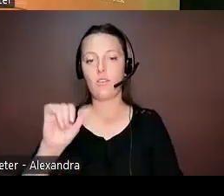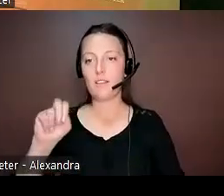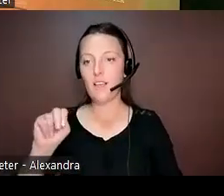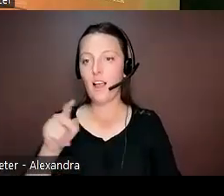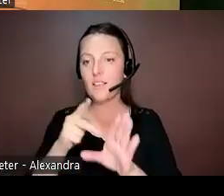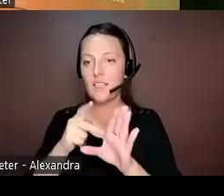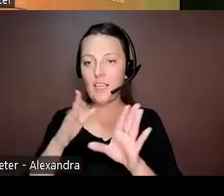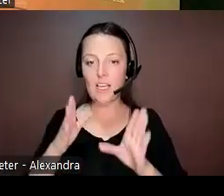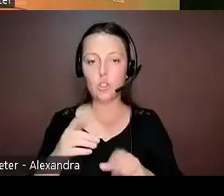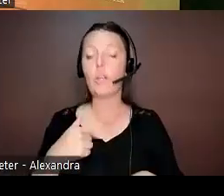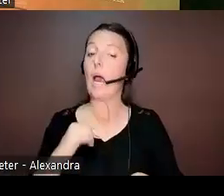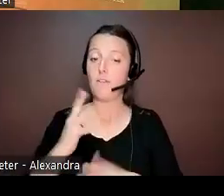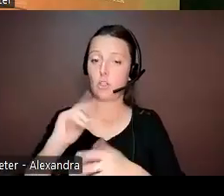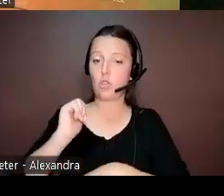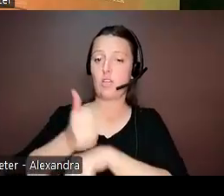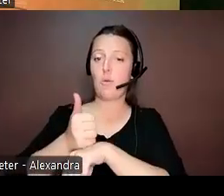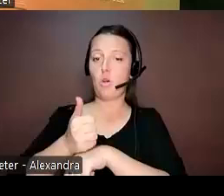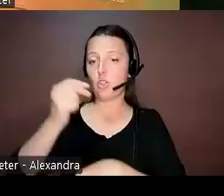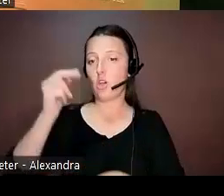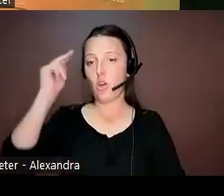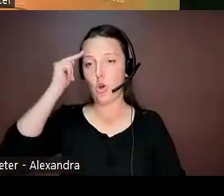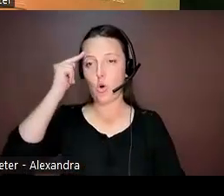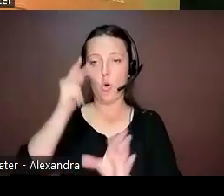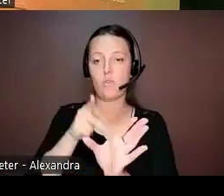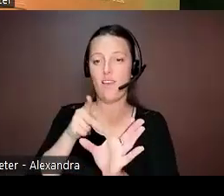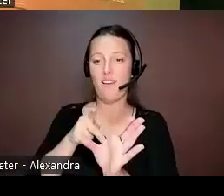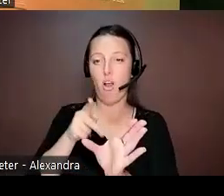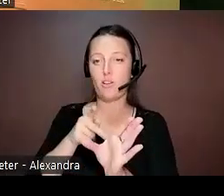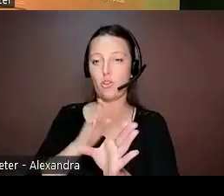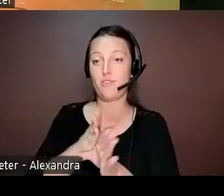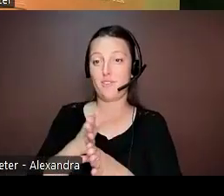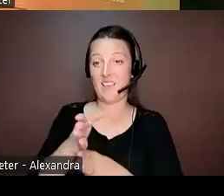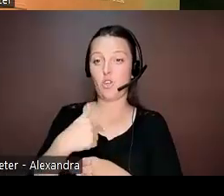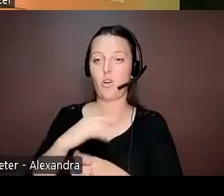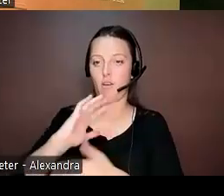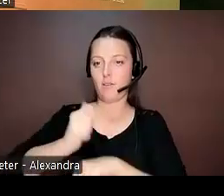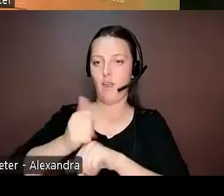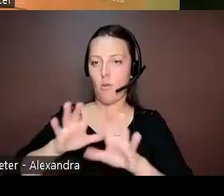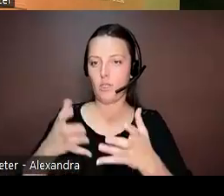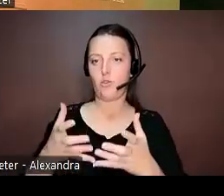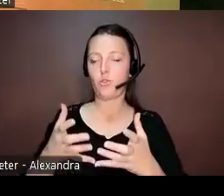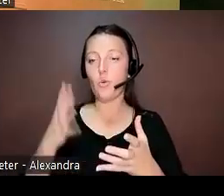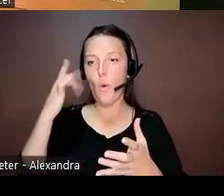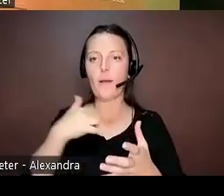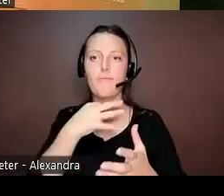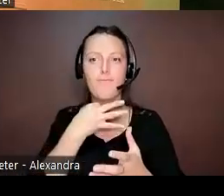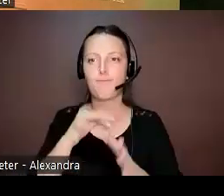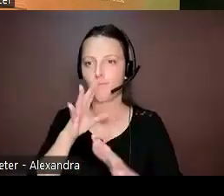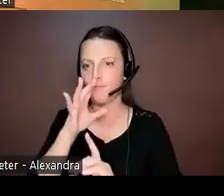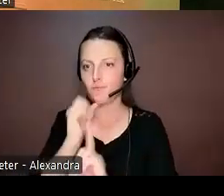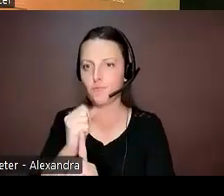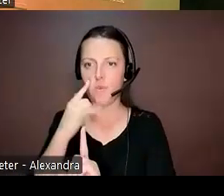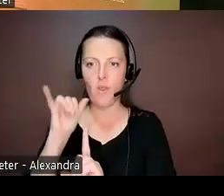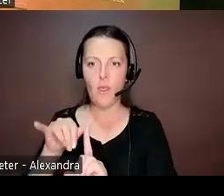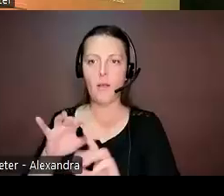neuropsychiatry section because that's a subject that I really like. And I also founded the neuropsychiatry special interest